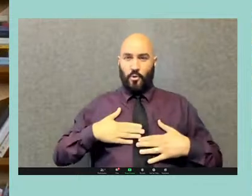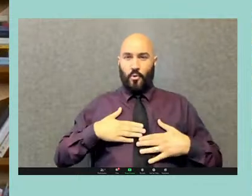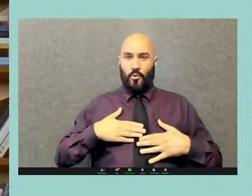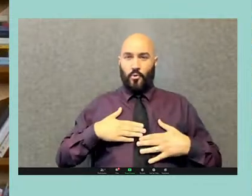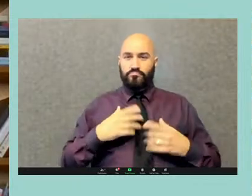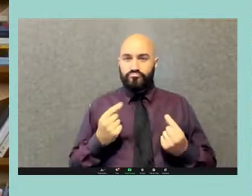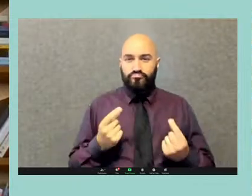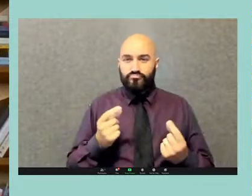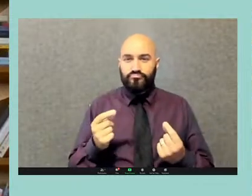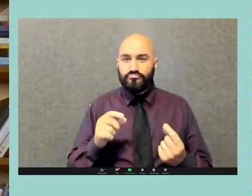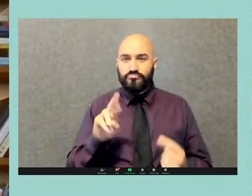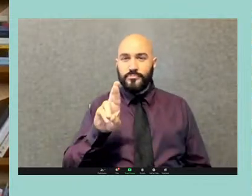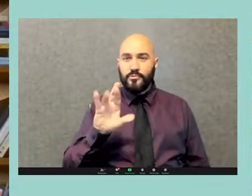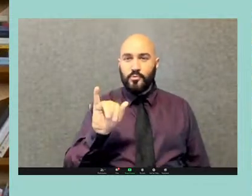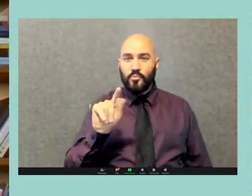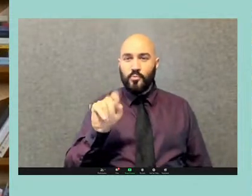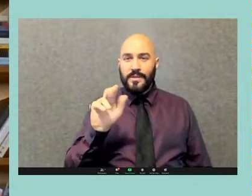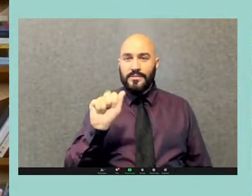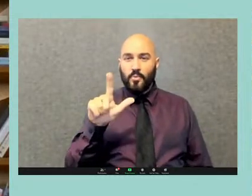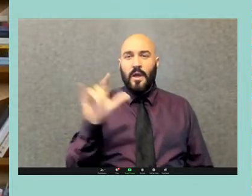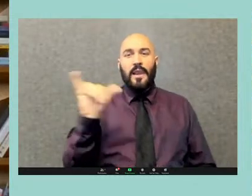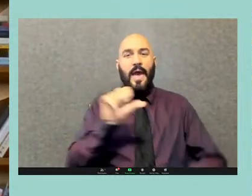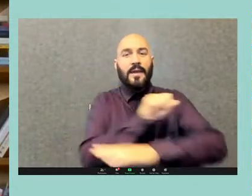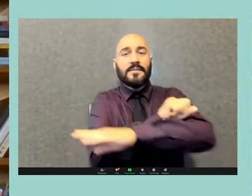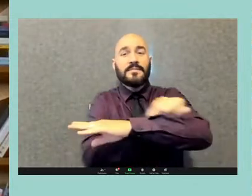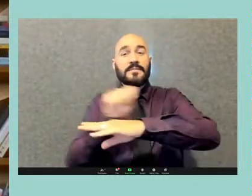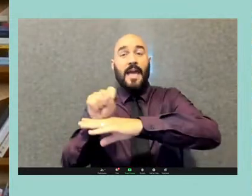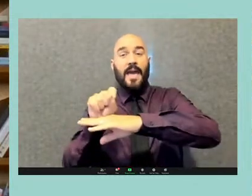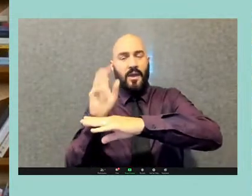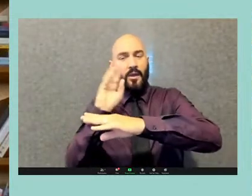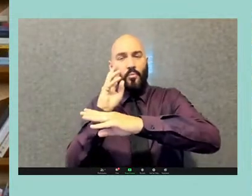across a stage that would be our